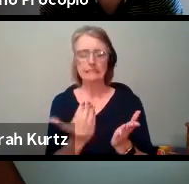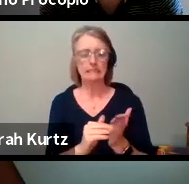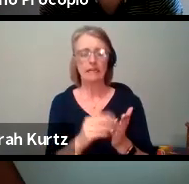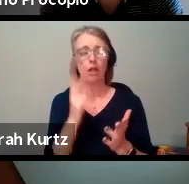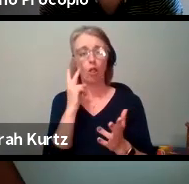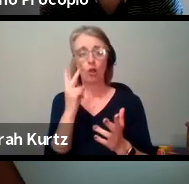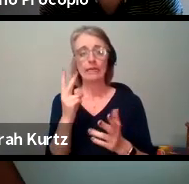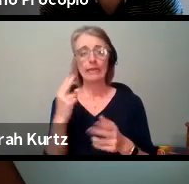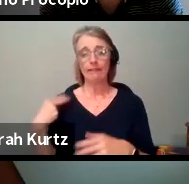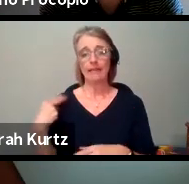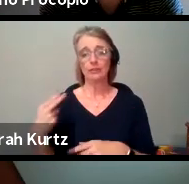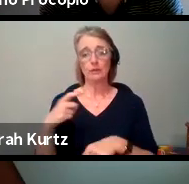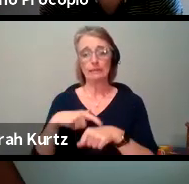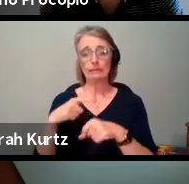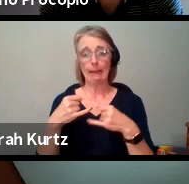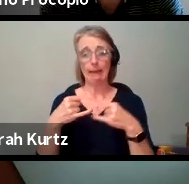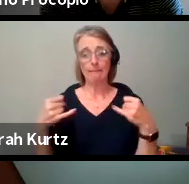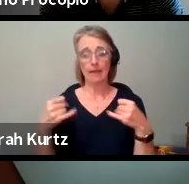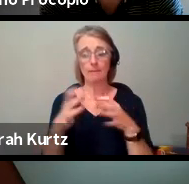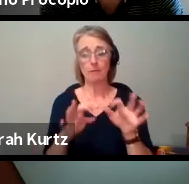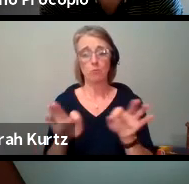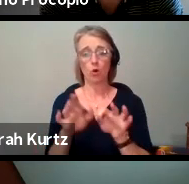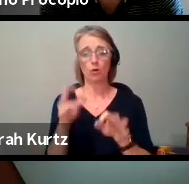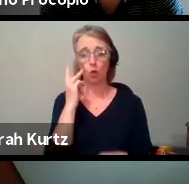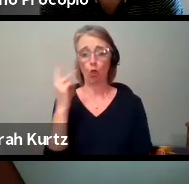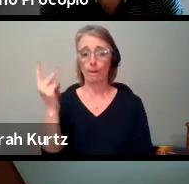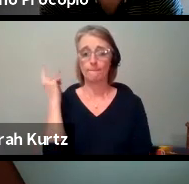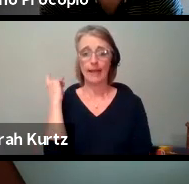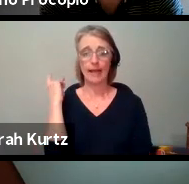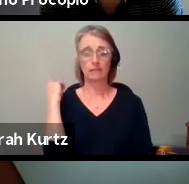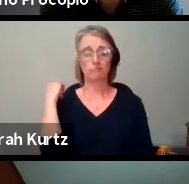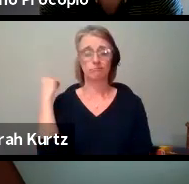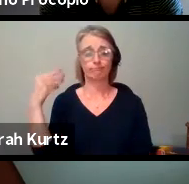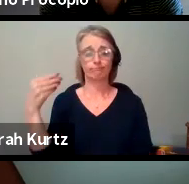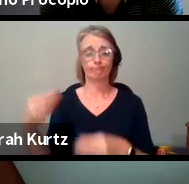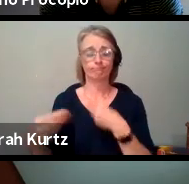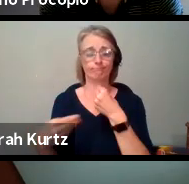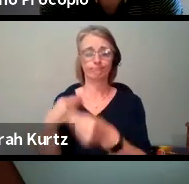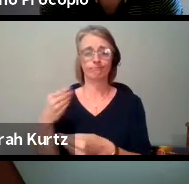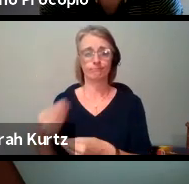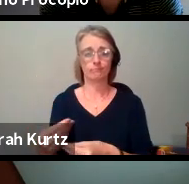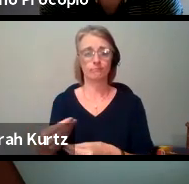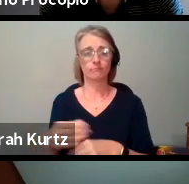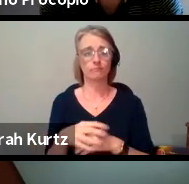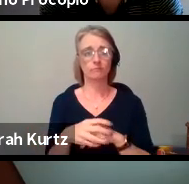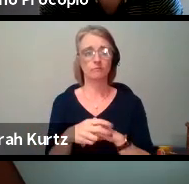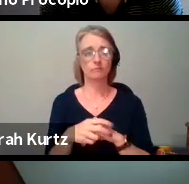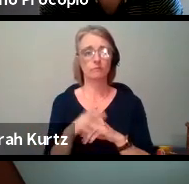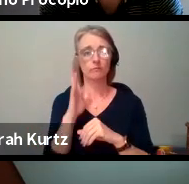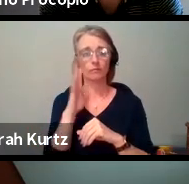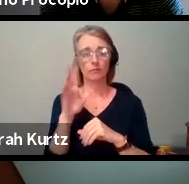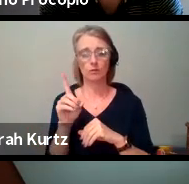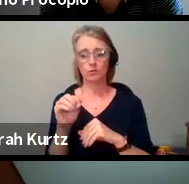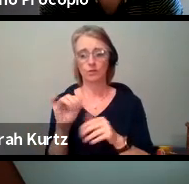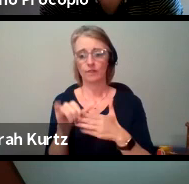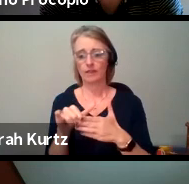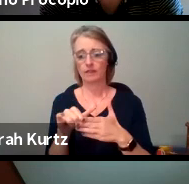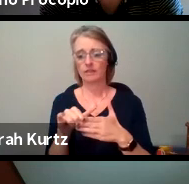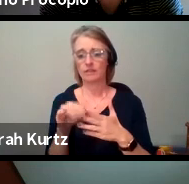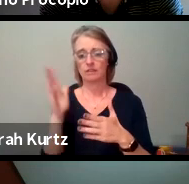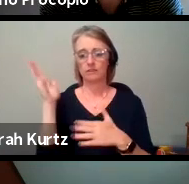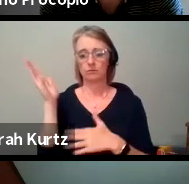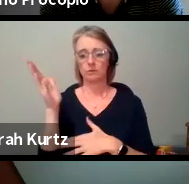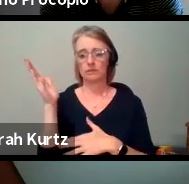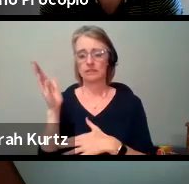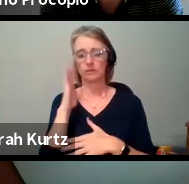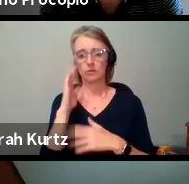timeline is really important. And actually, Dr. Akinwantan is actually going to do that for us in a lecture